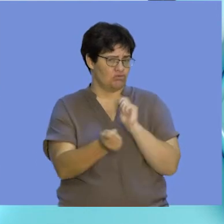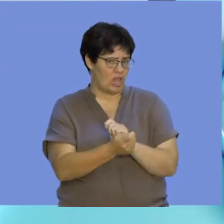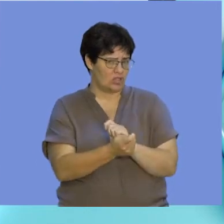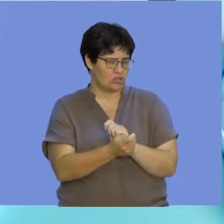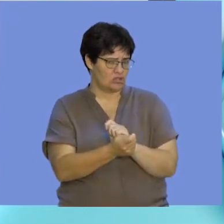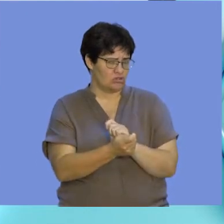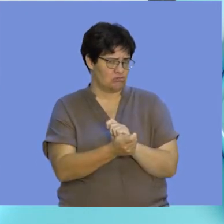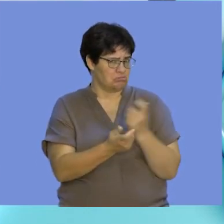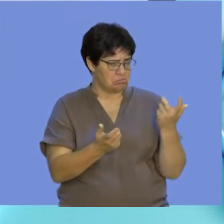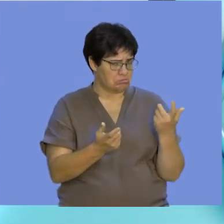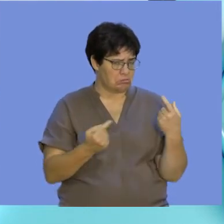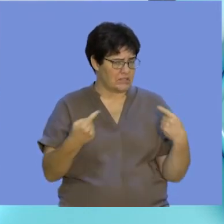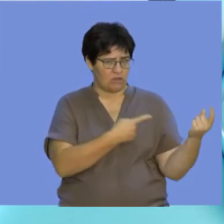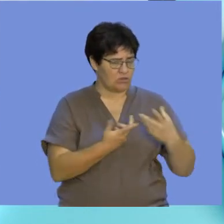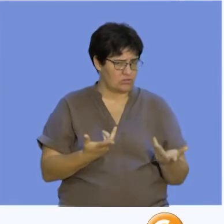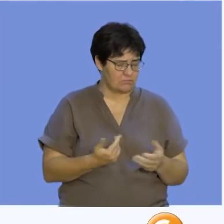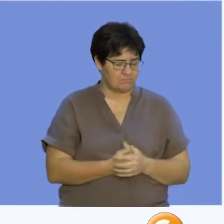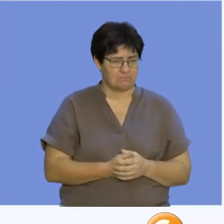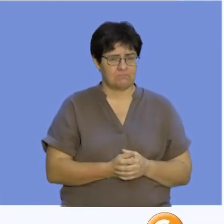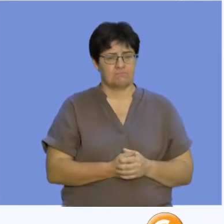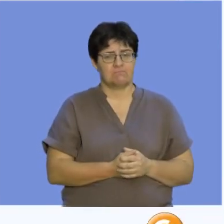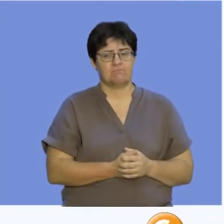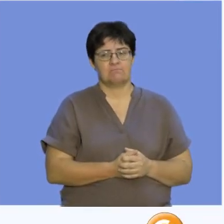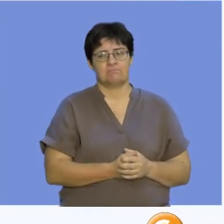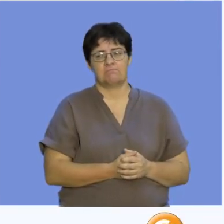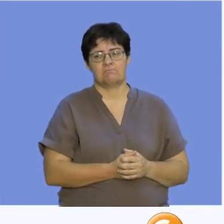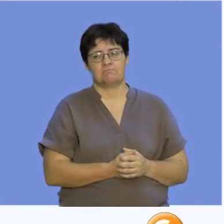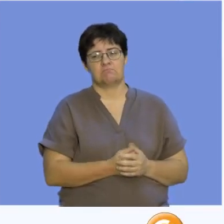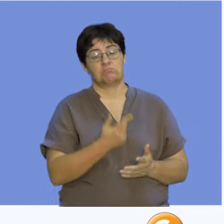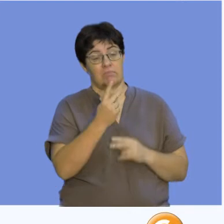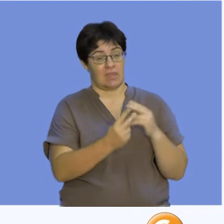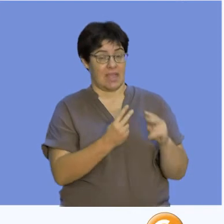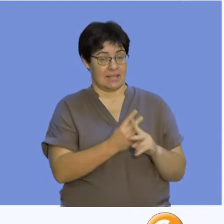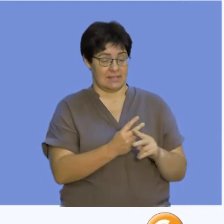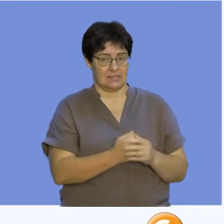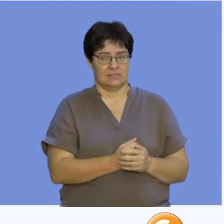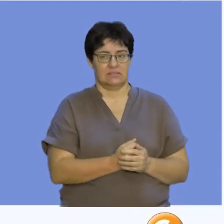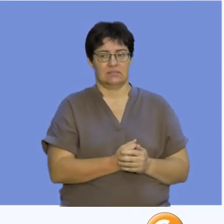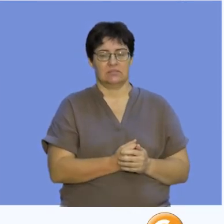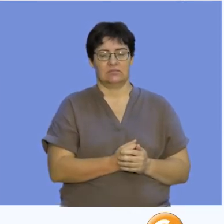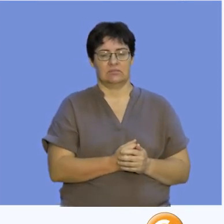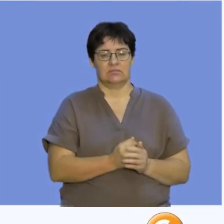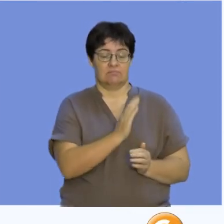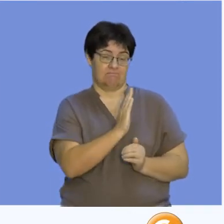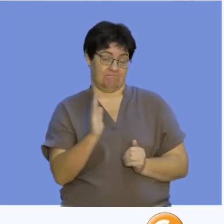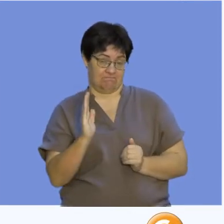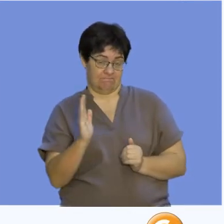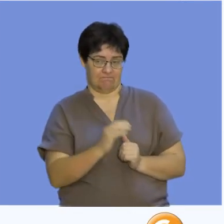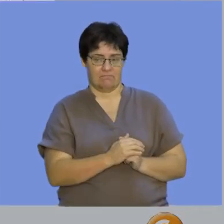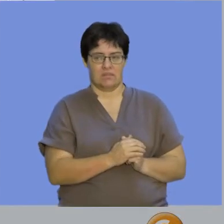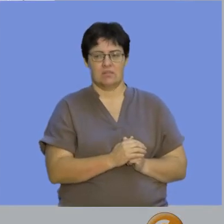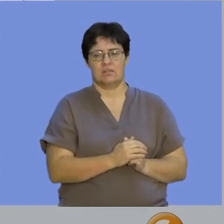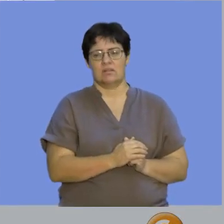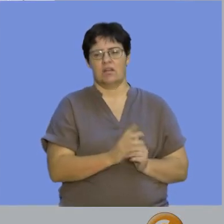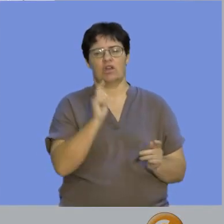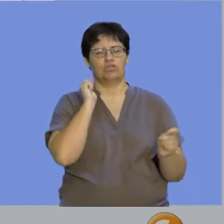direction? Okay, so let's reset, And I'm going to do this, and let's